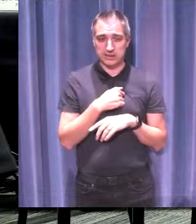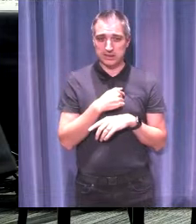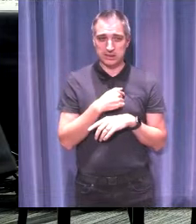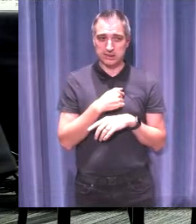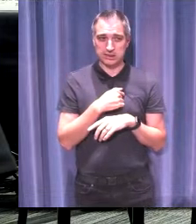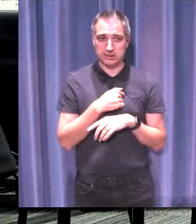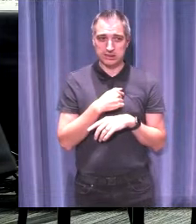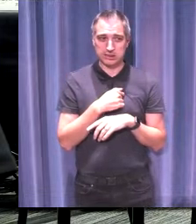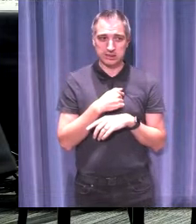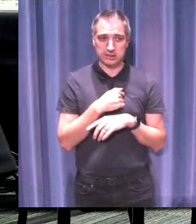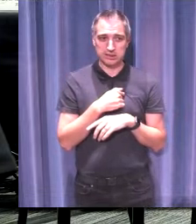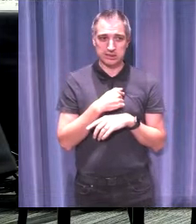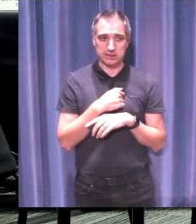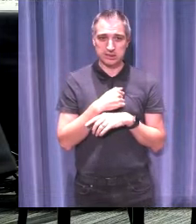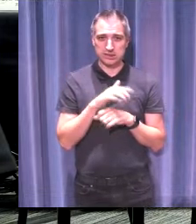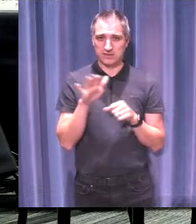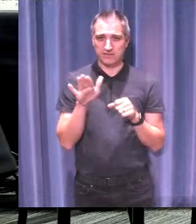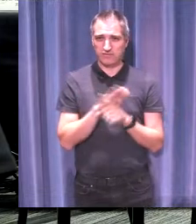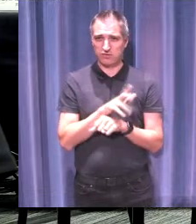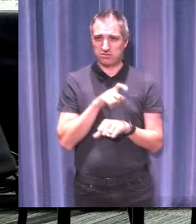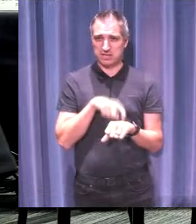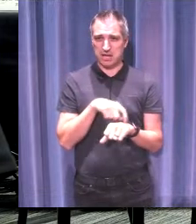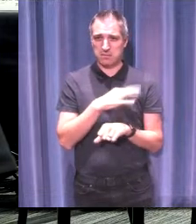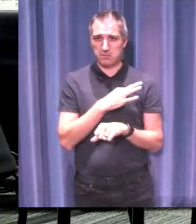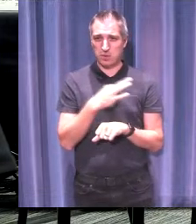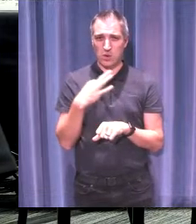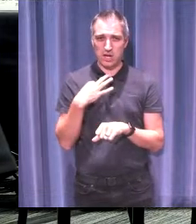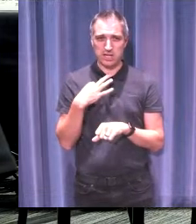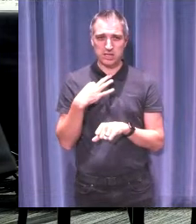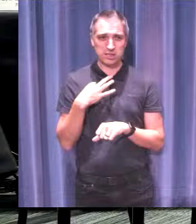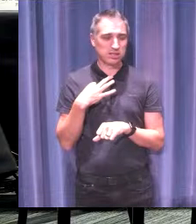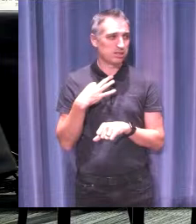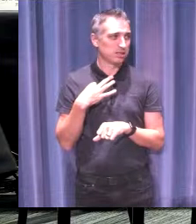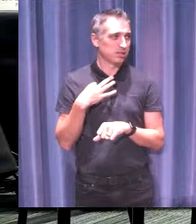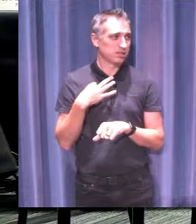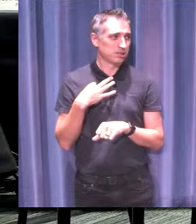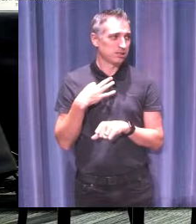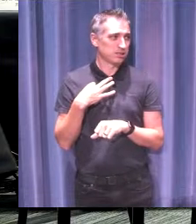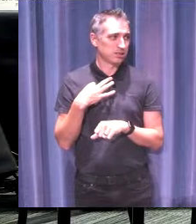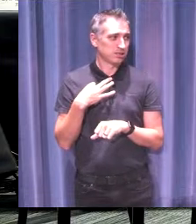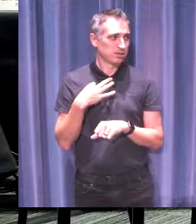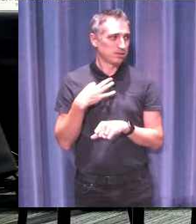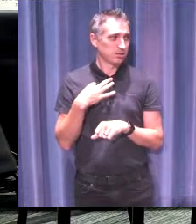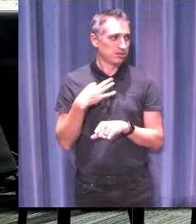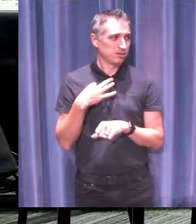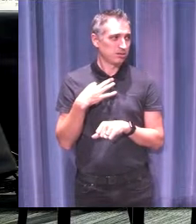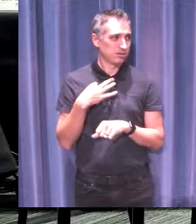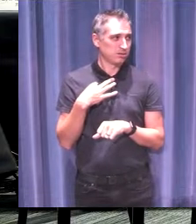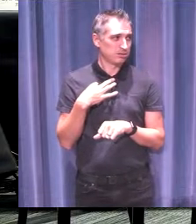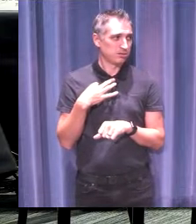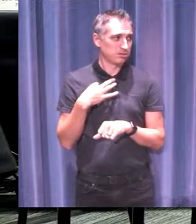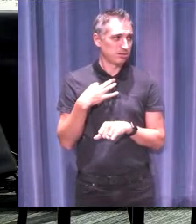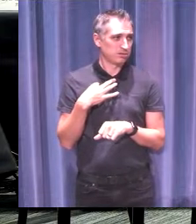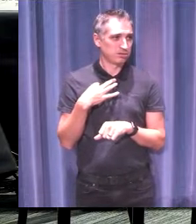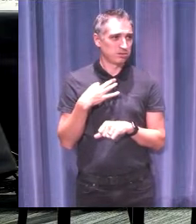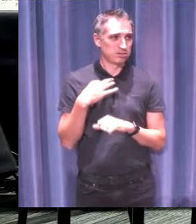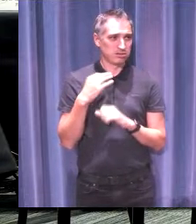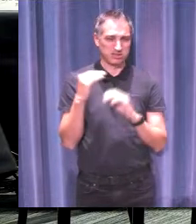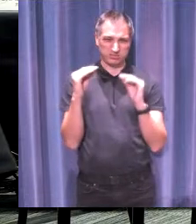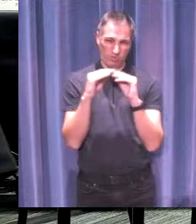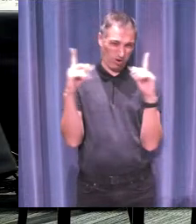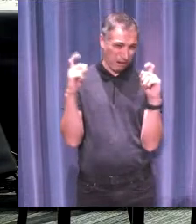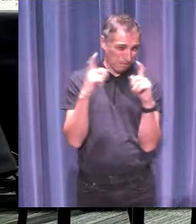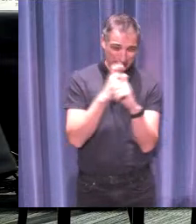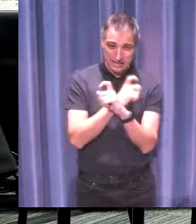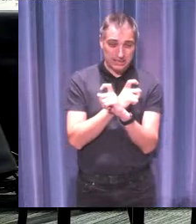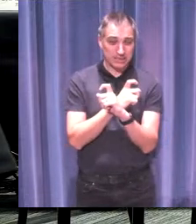the full-time employee route? I mean, for one thing, you lay yourself open. It's more complicated